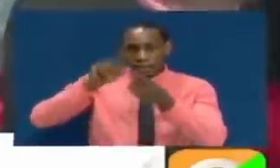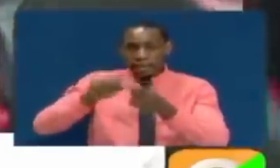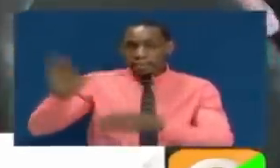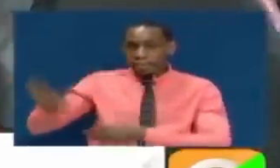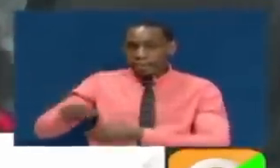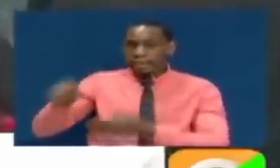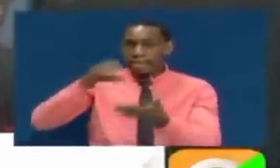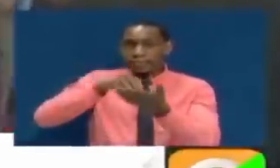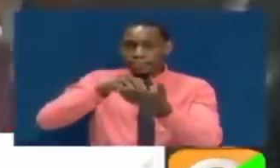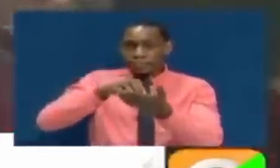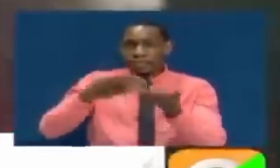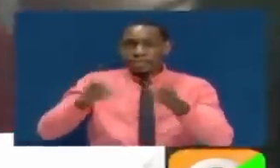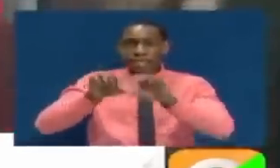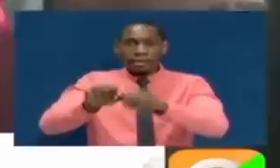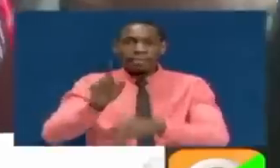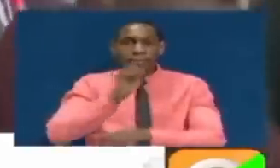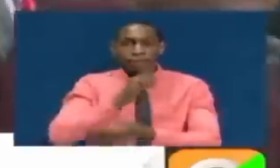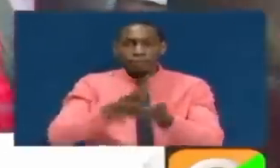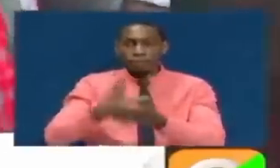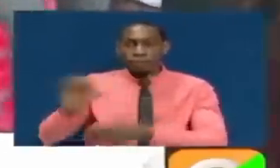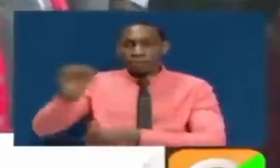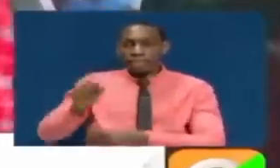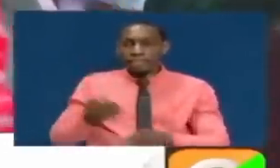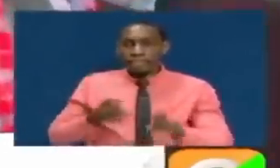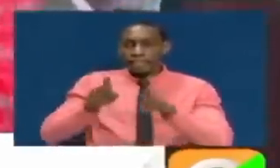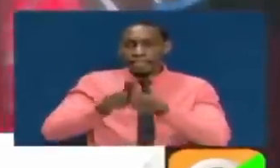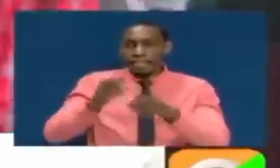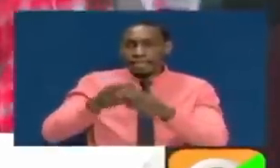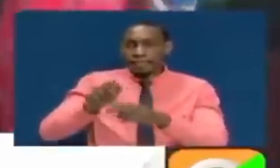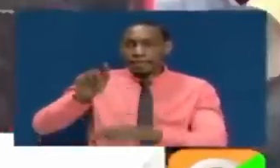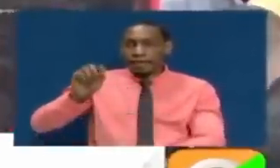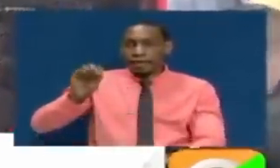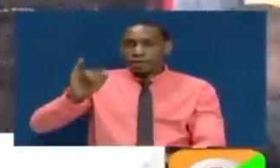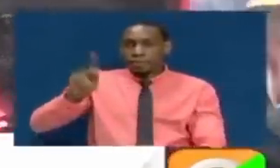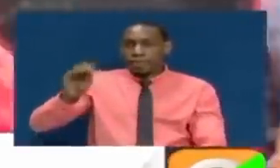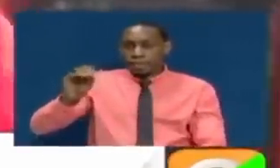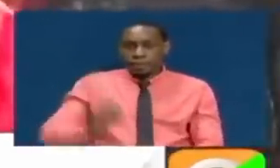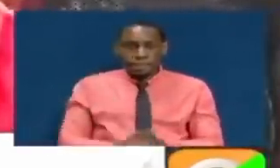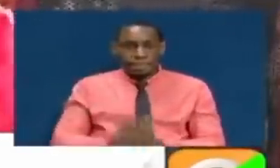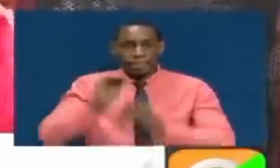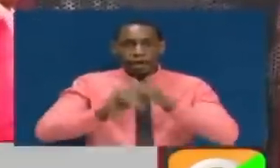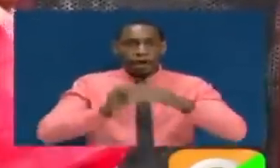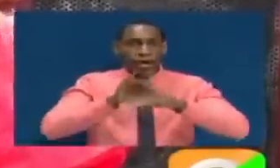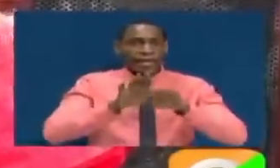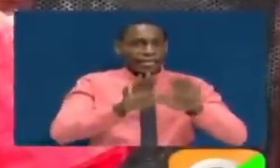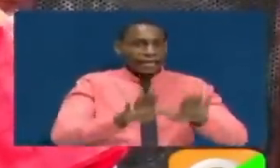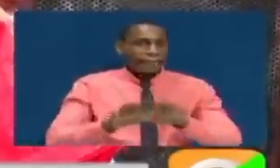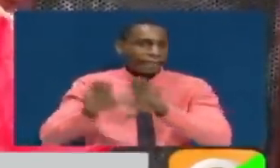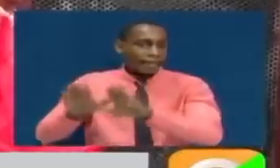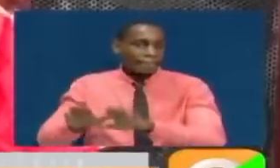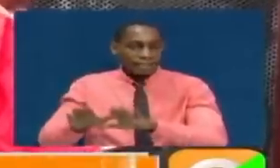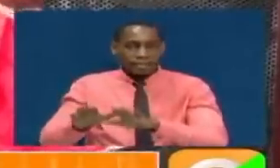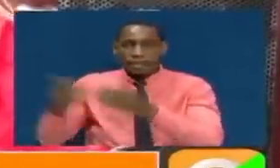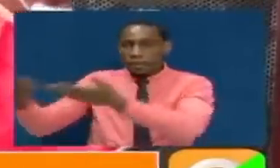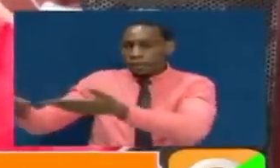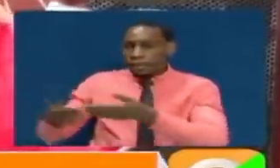the parliamentary seat currently occupied by the CSN sister, Paris Tobiko. All these premature campaigns,